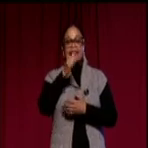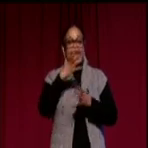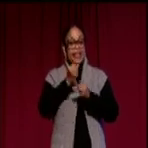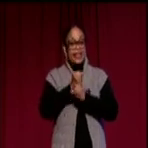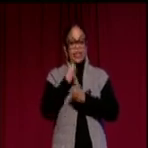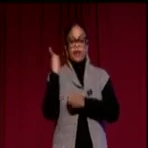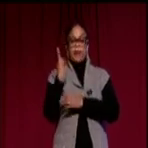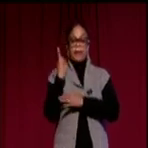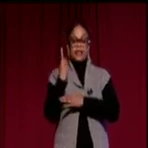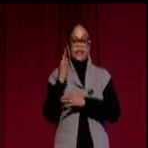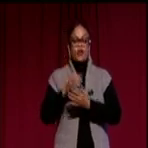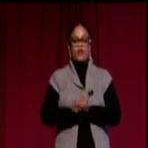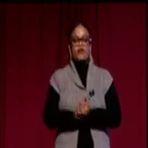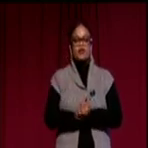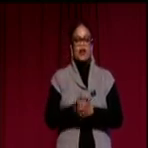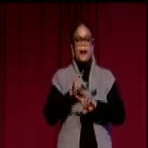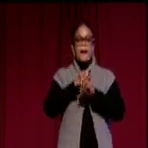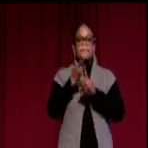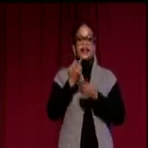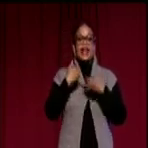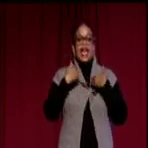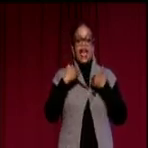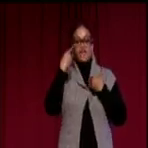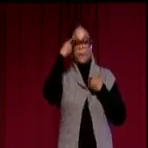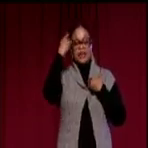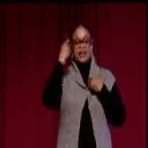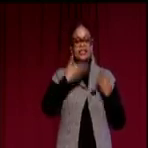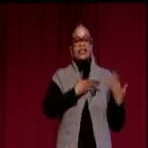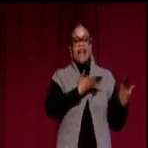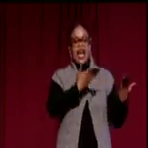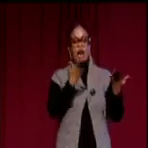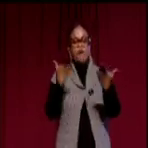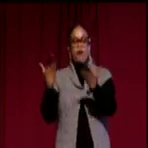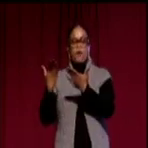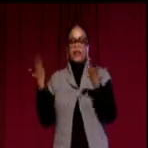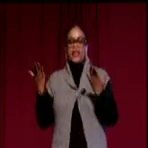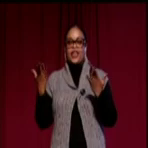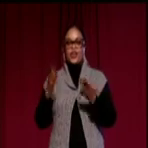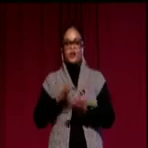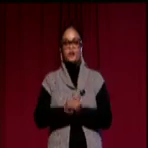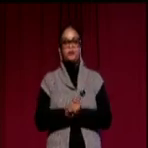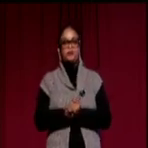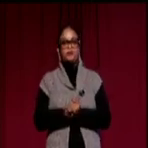myself, but I got it because God brought me here.